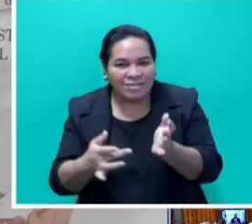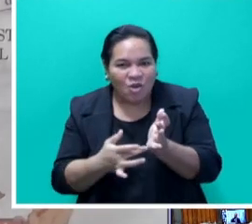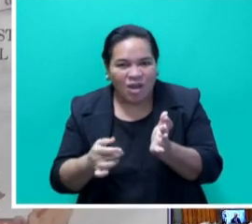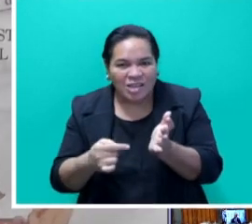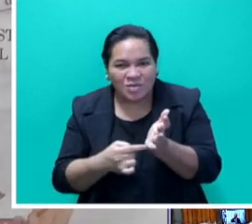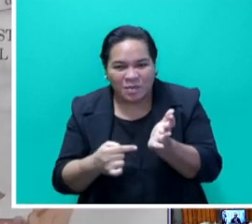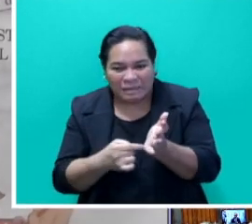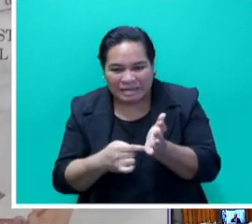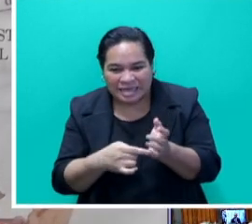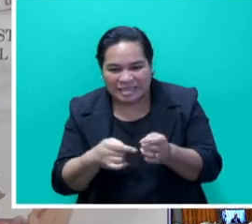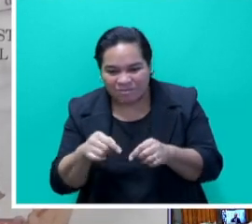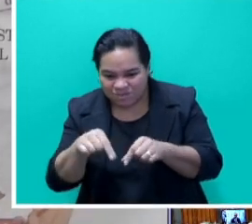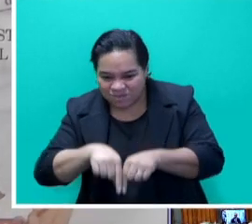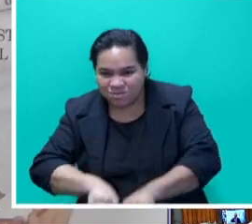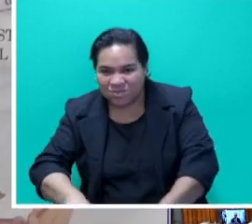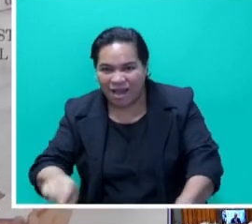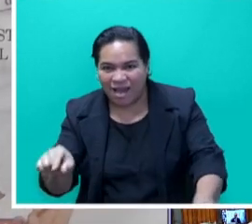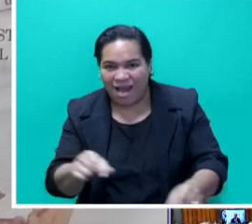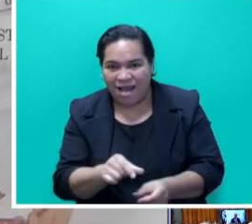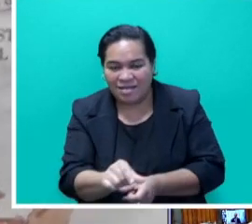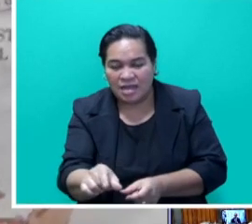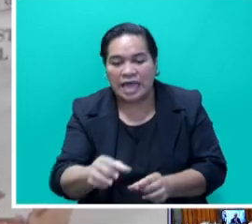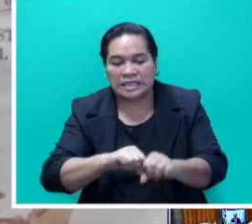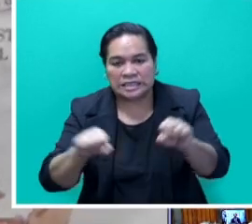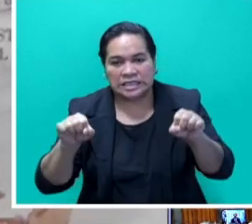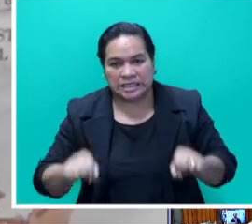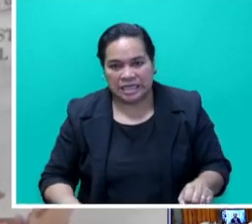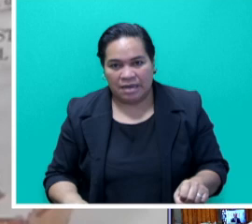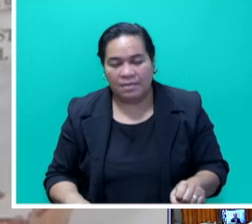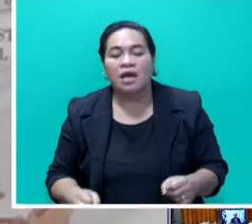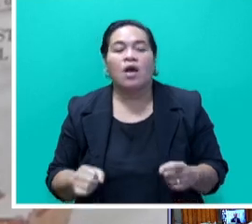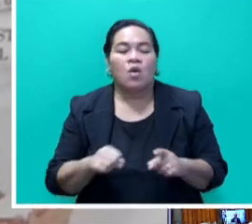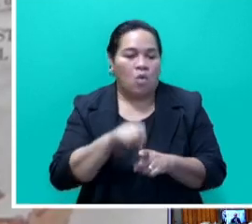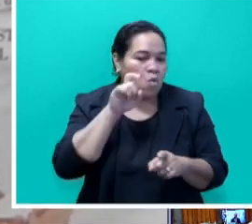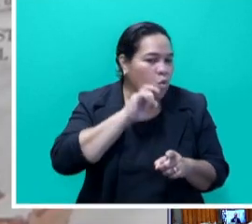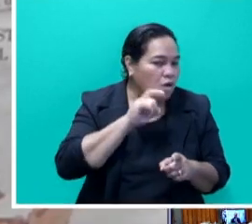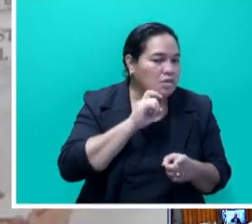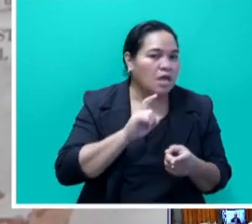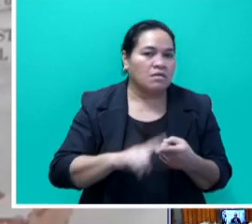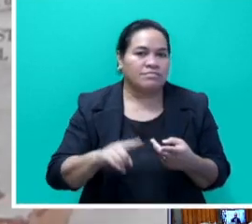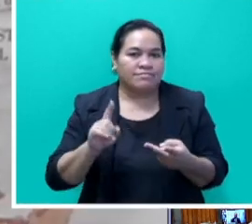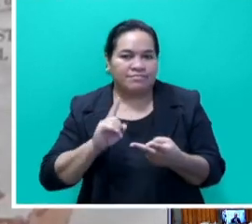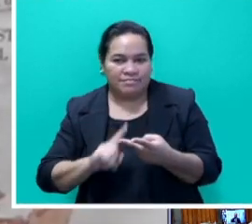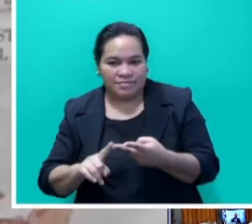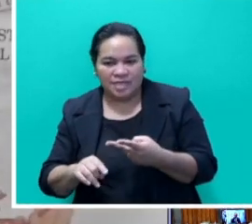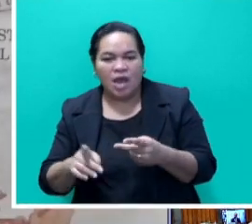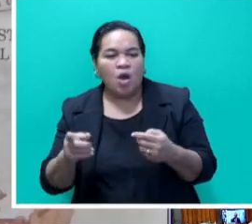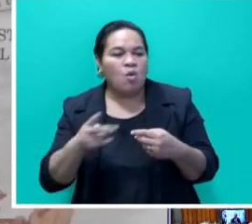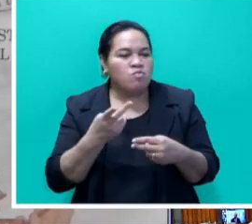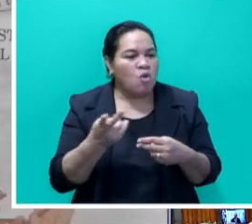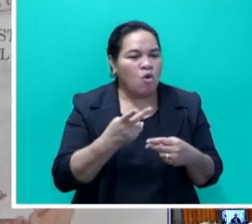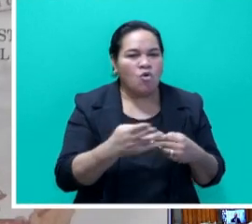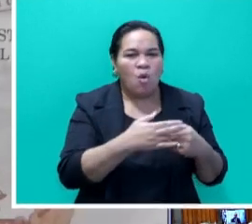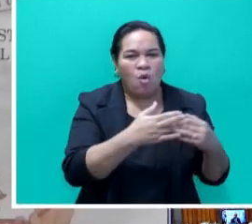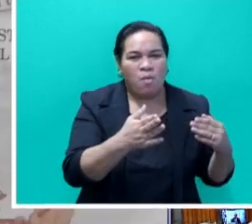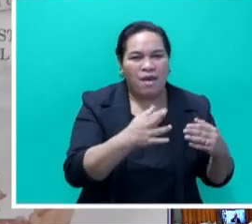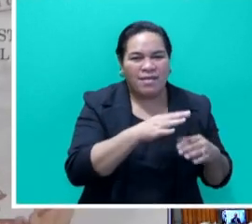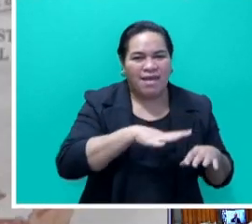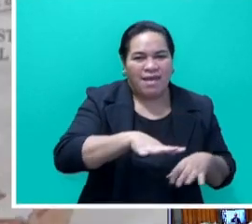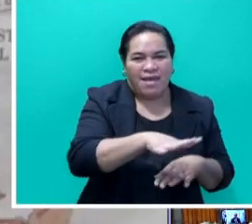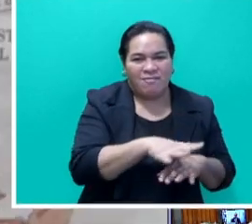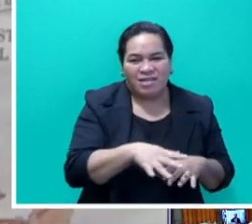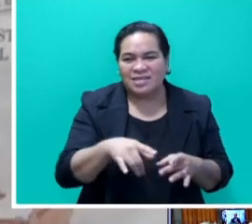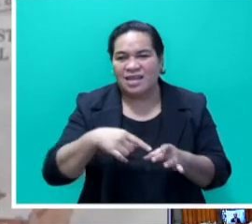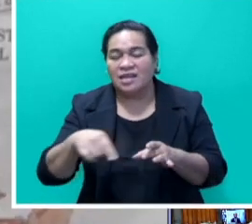to monitor all water and sanitation systems, including water and effluent quality in both urban areas as operated by the